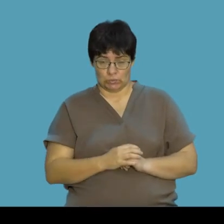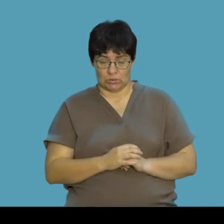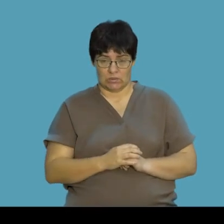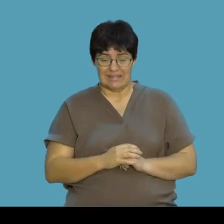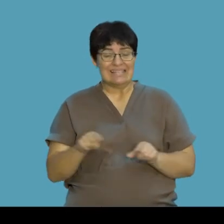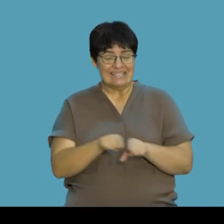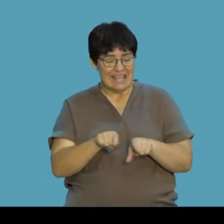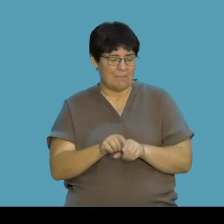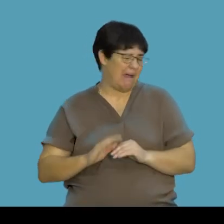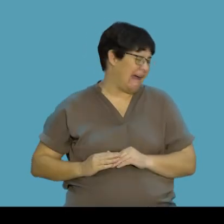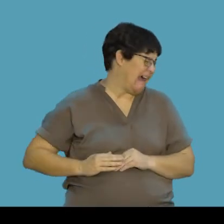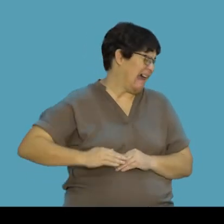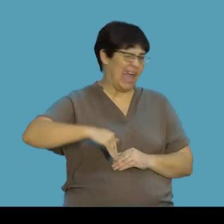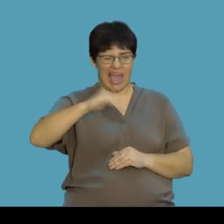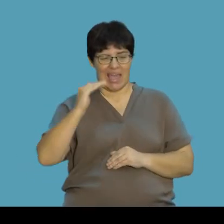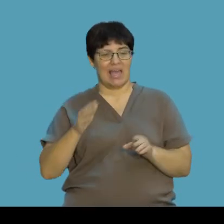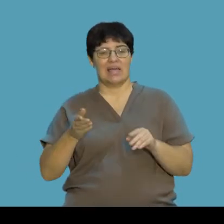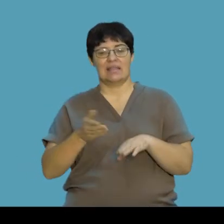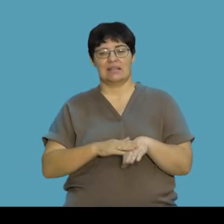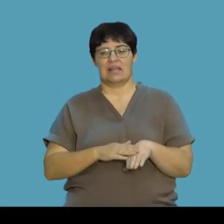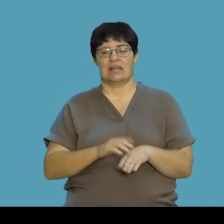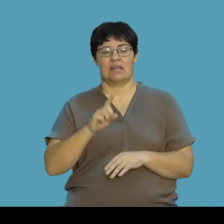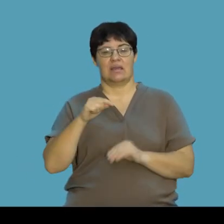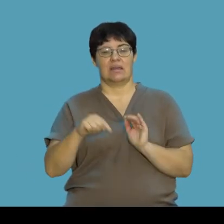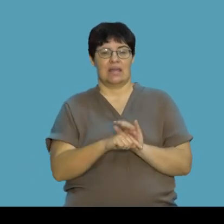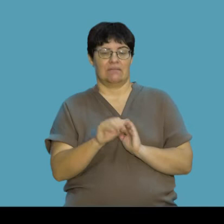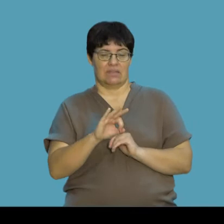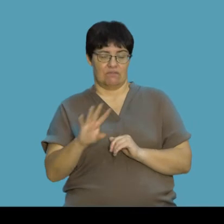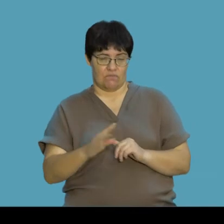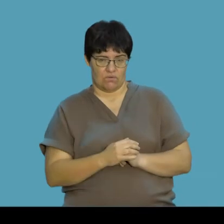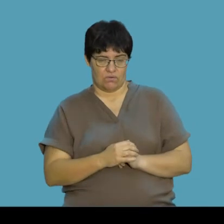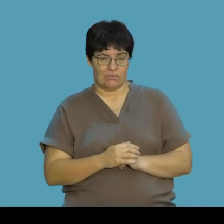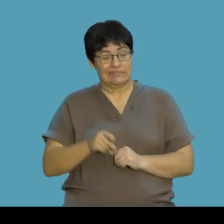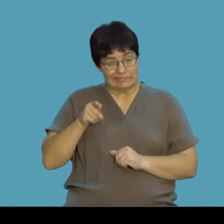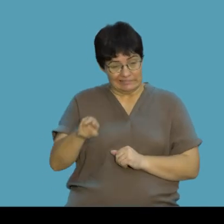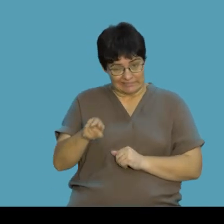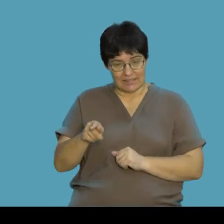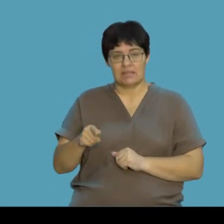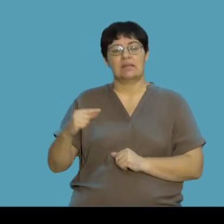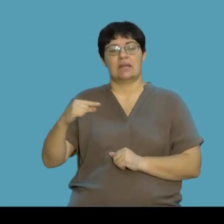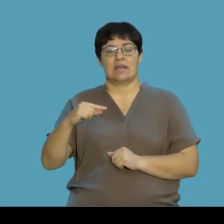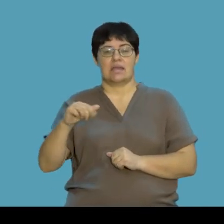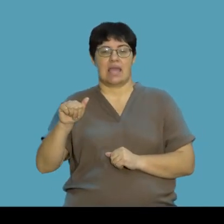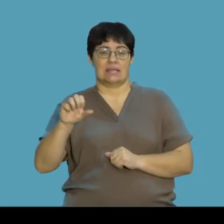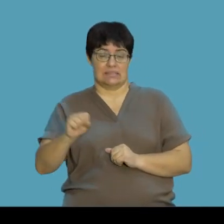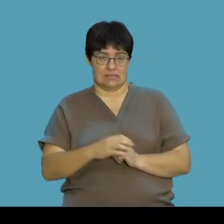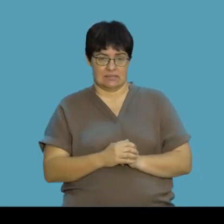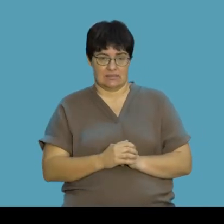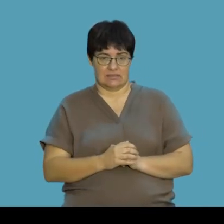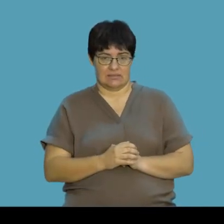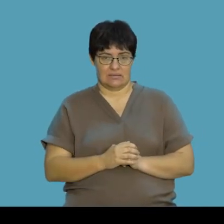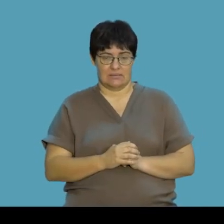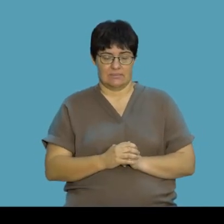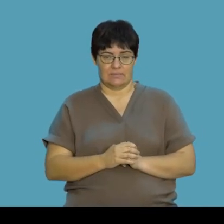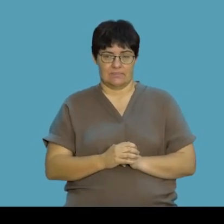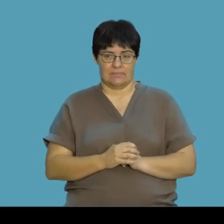And also, it's also 23 greater than that. It means than -34. It means then chlorine will exist as